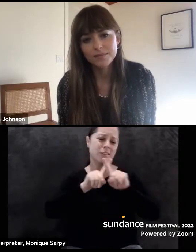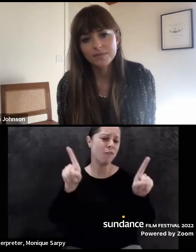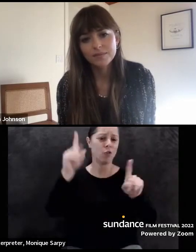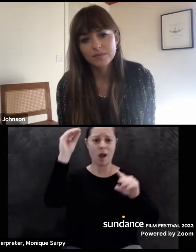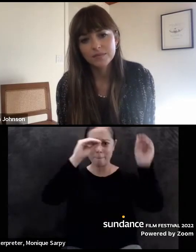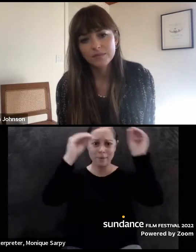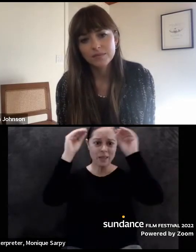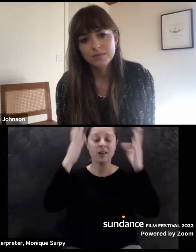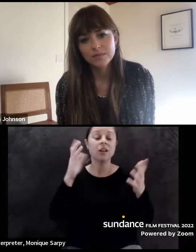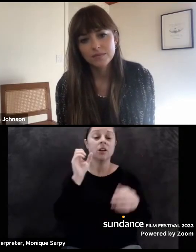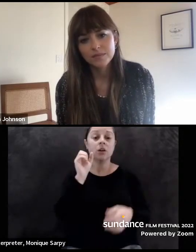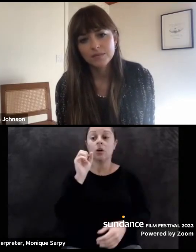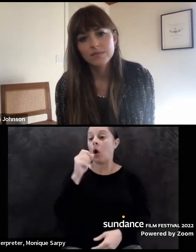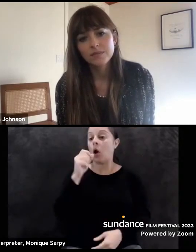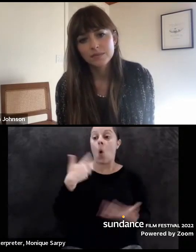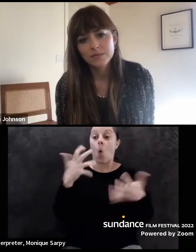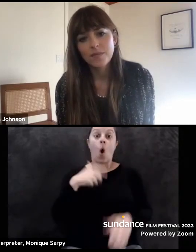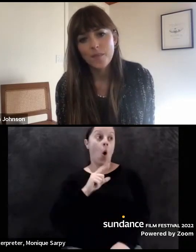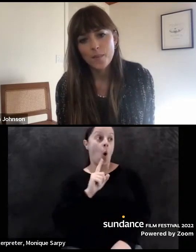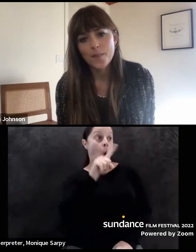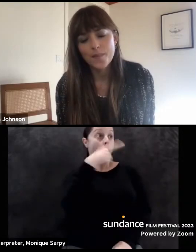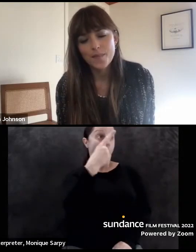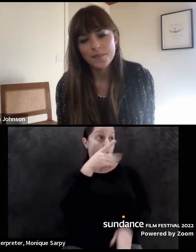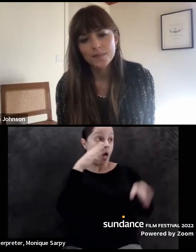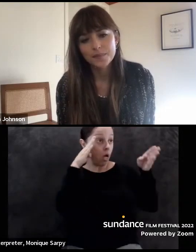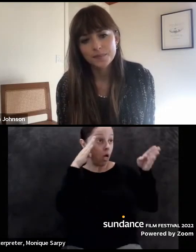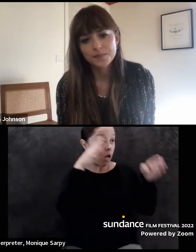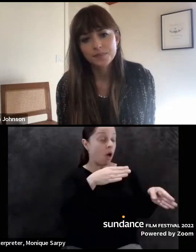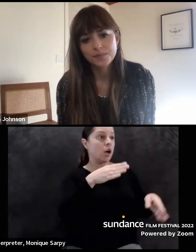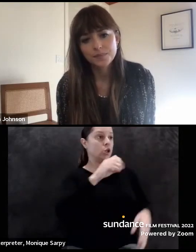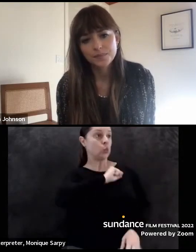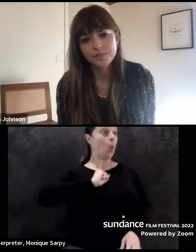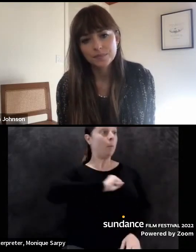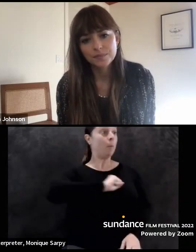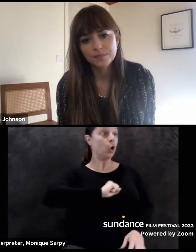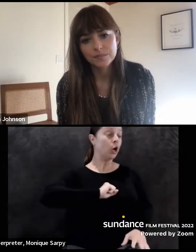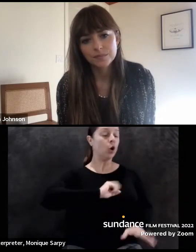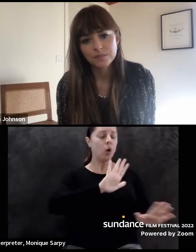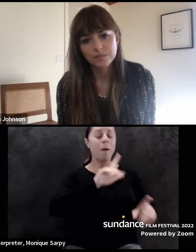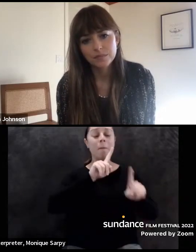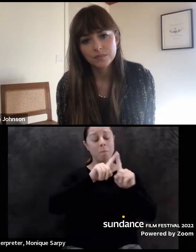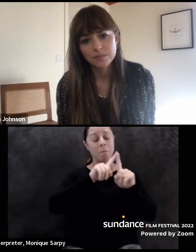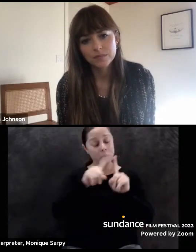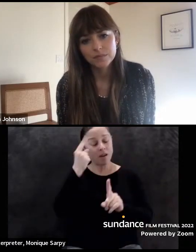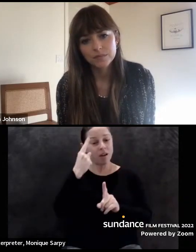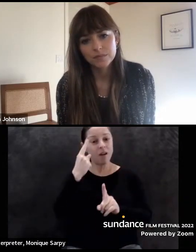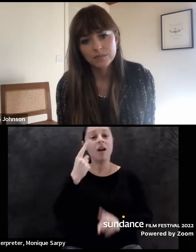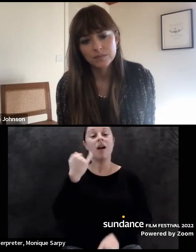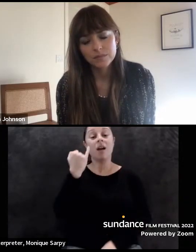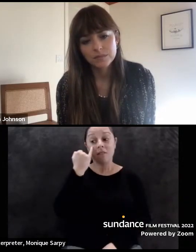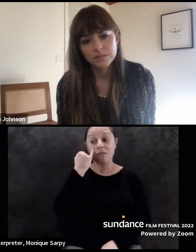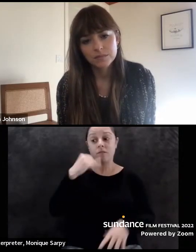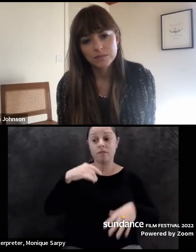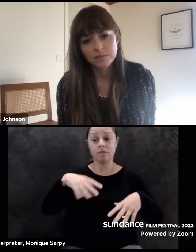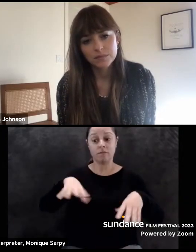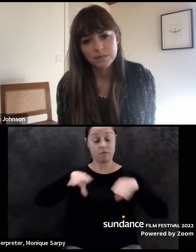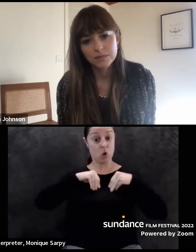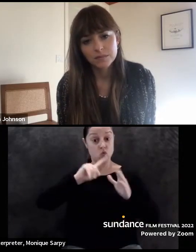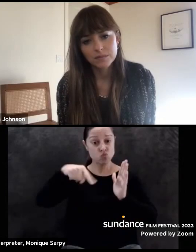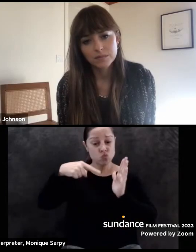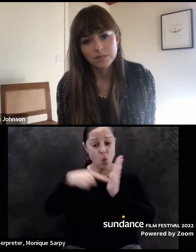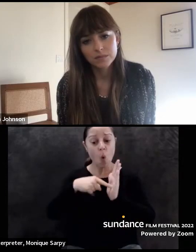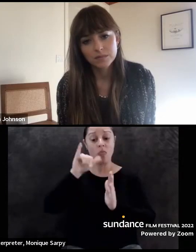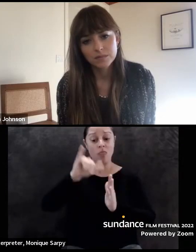oh, I can only play superheroes, right? But there's a fine line in that of, if you're going to do a role, even if it is complex and people